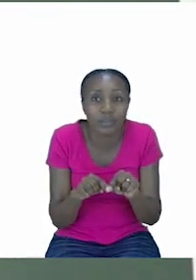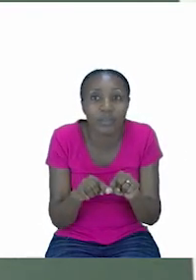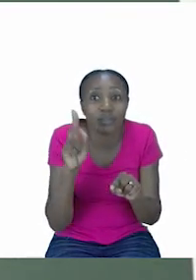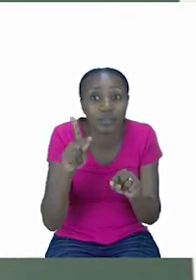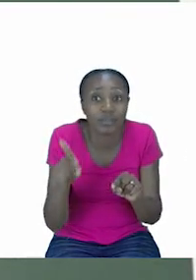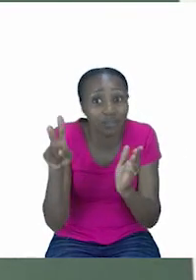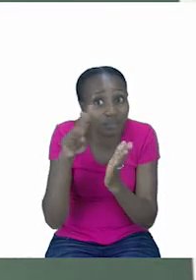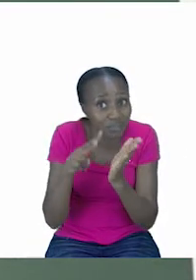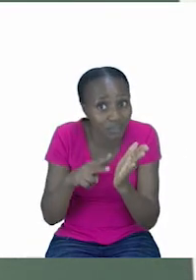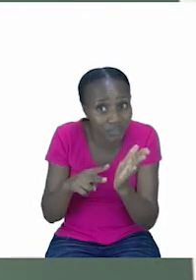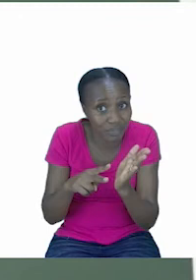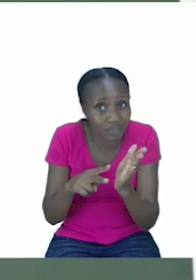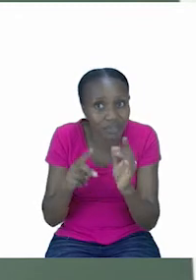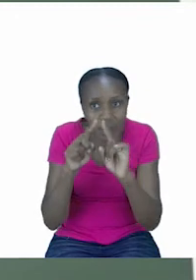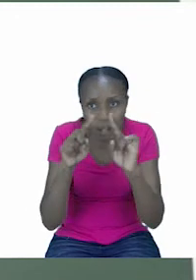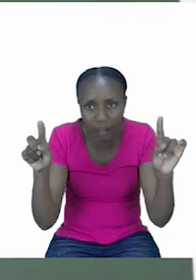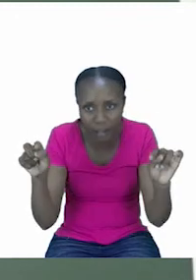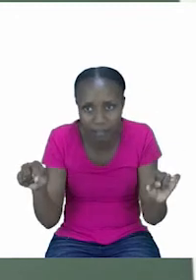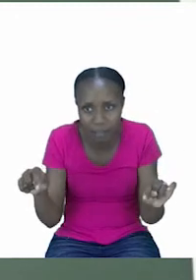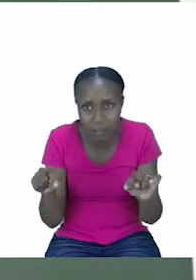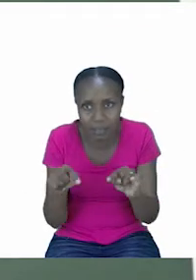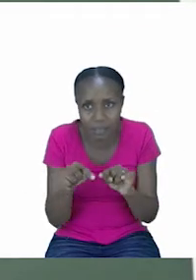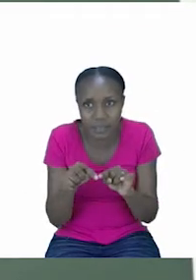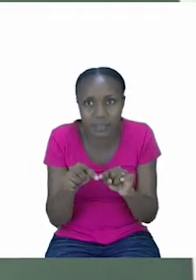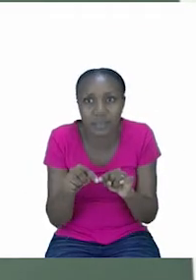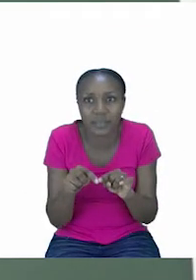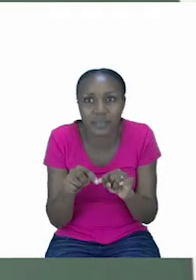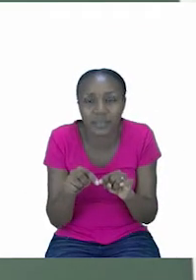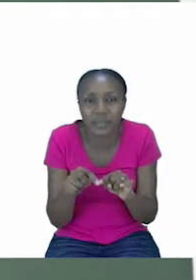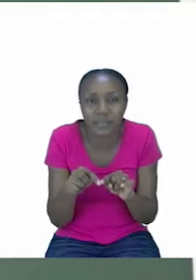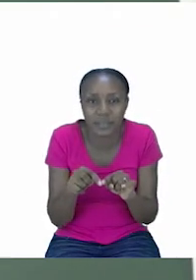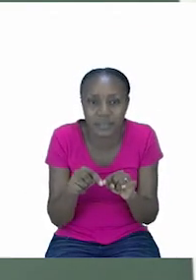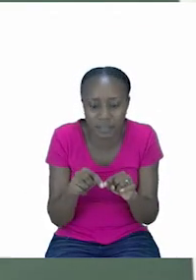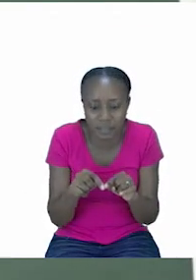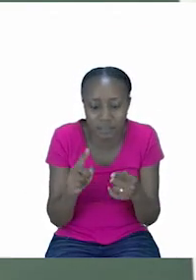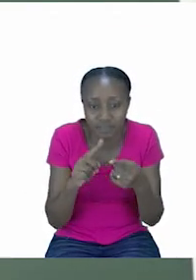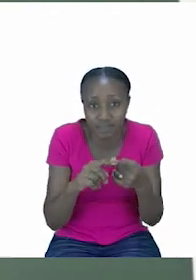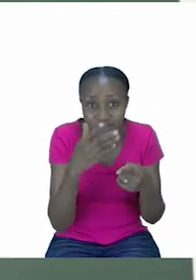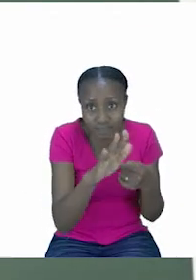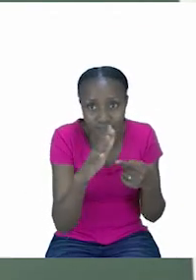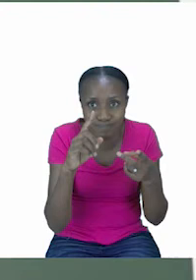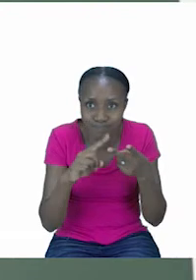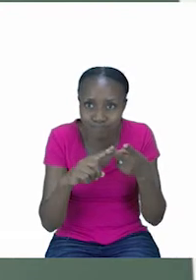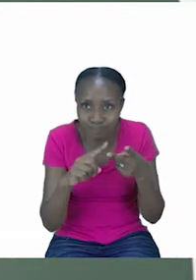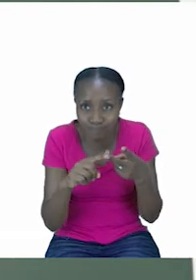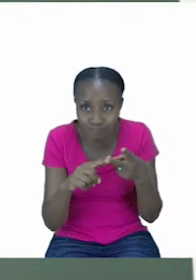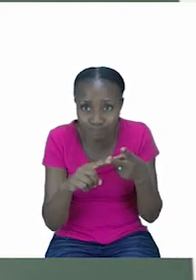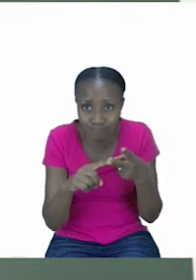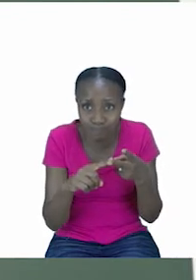rectangle. Wonderful. The next shape that we are going to talk about is